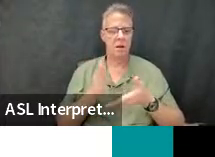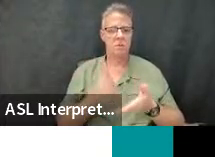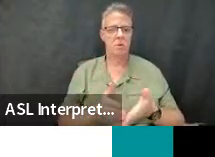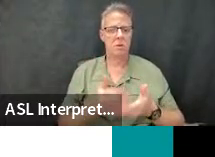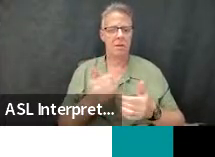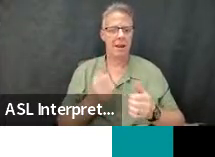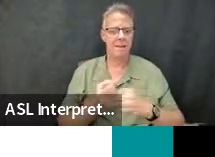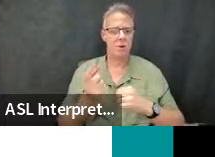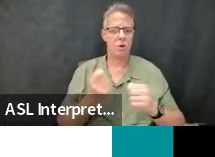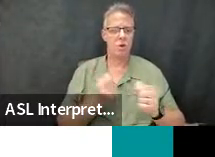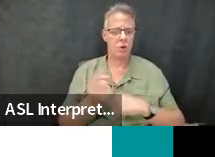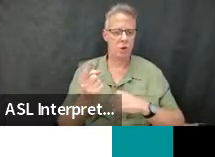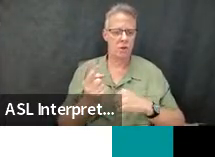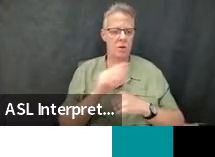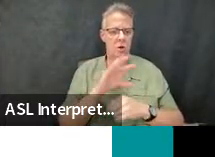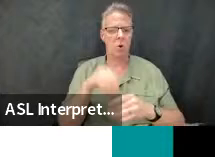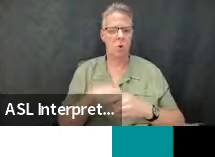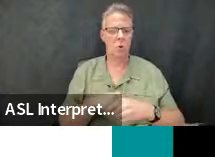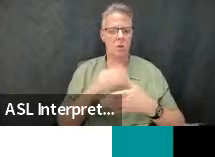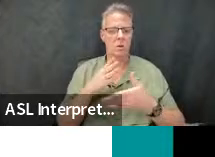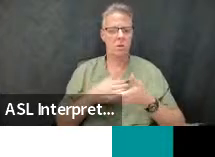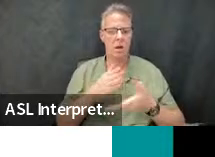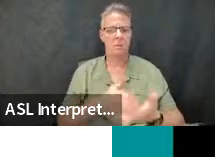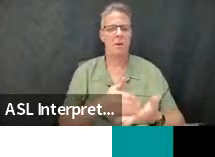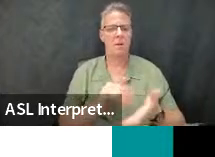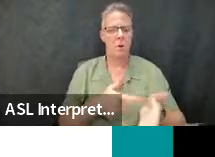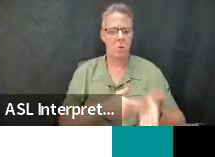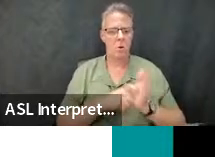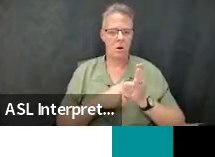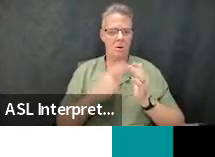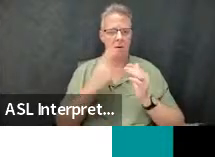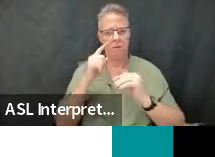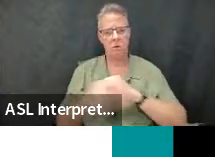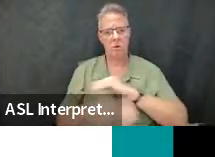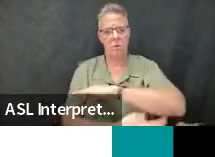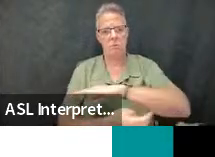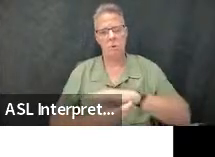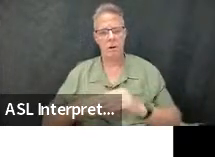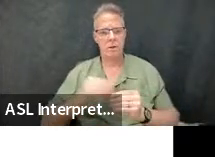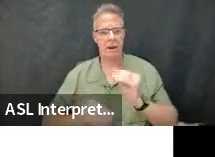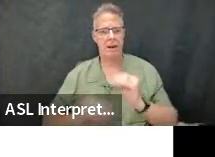each year, including the stops that are required for the bridge maintenance.